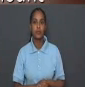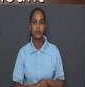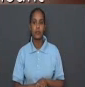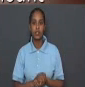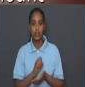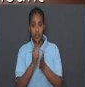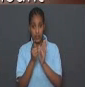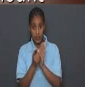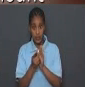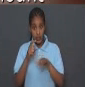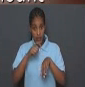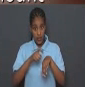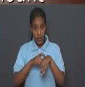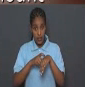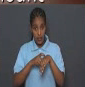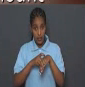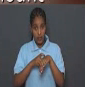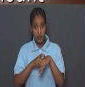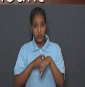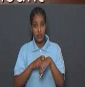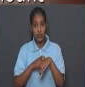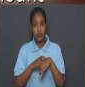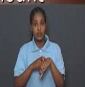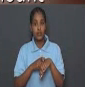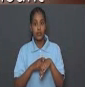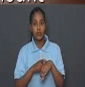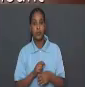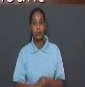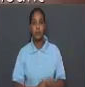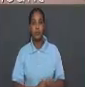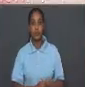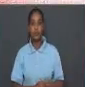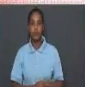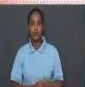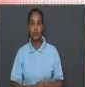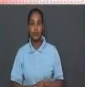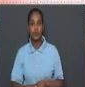time, such as the time it takes to start up the engine.